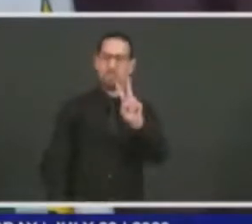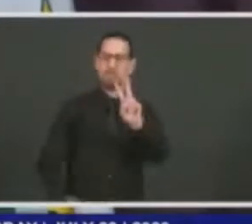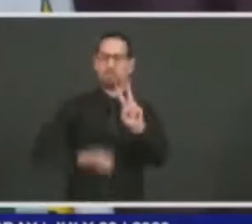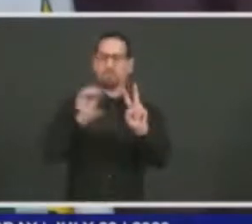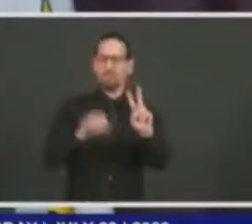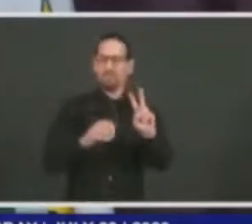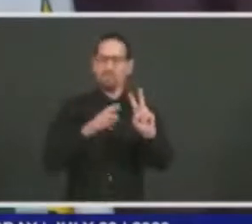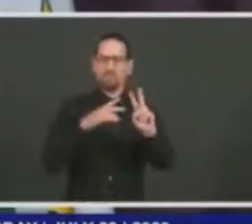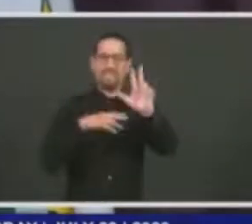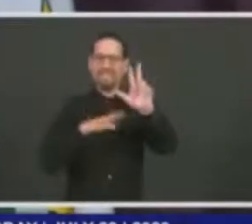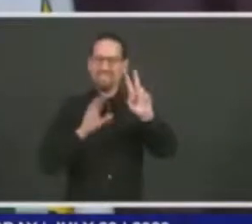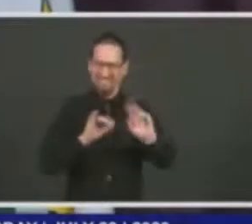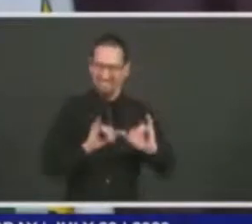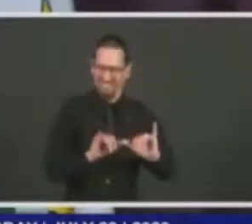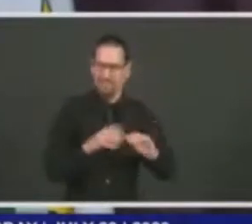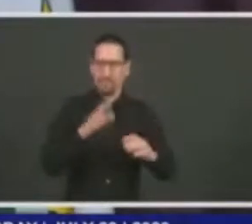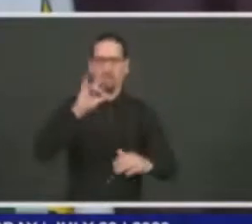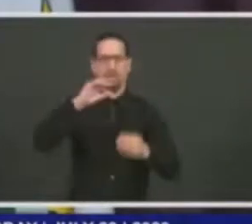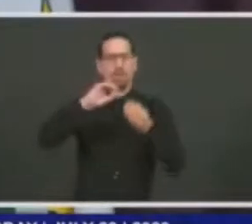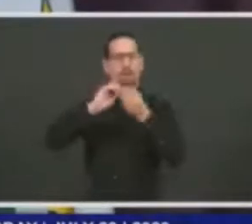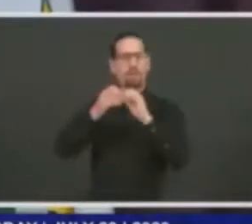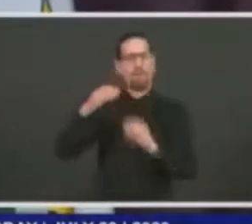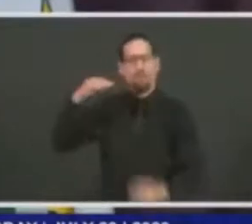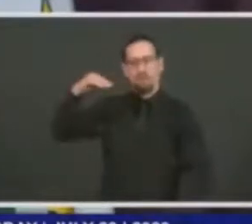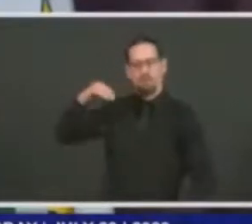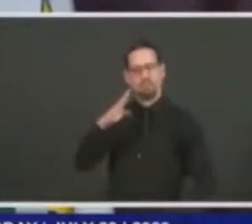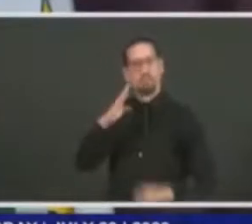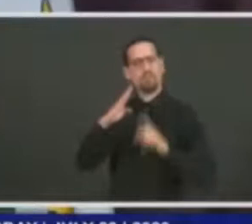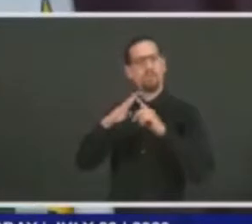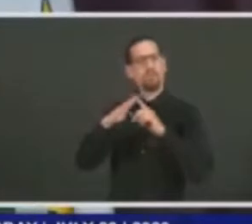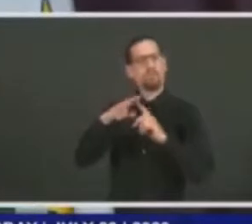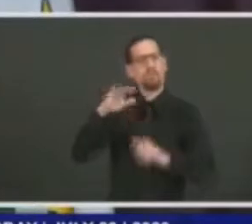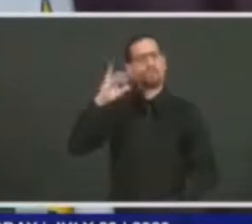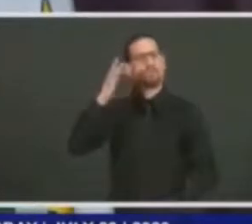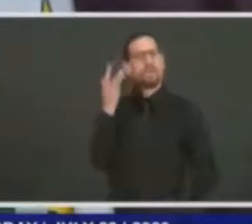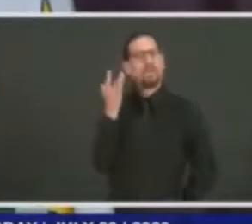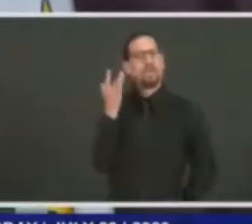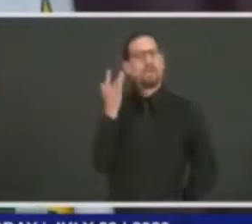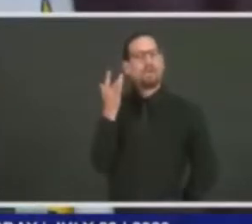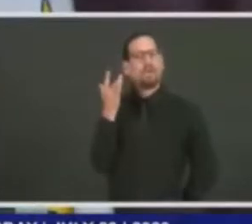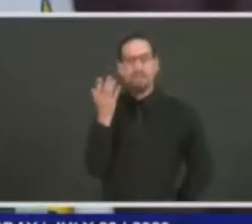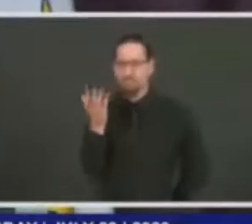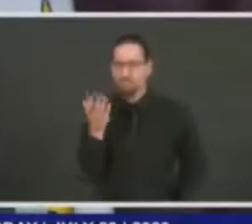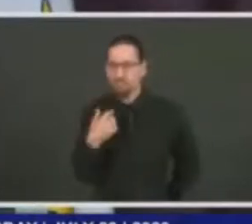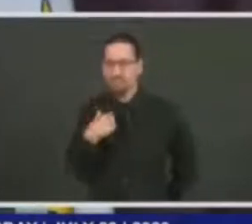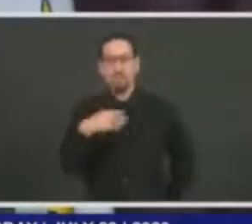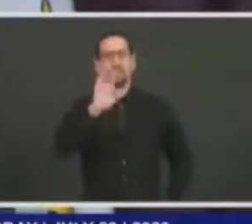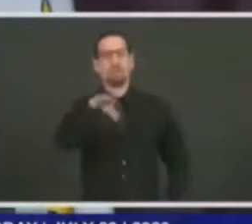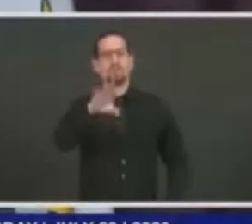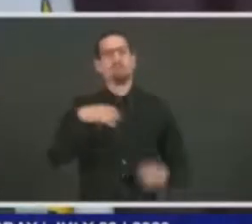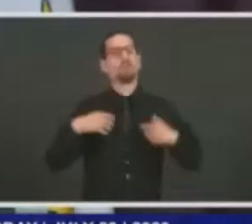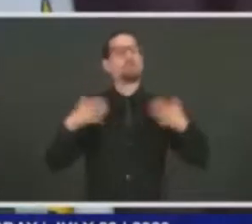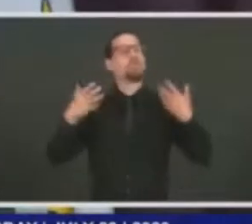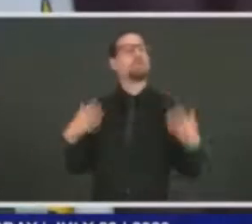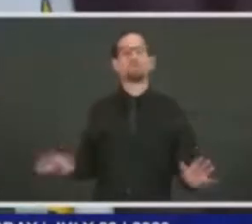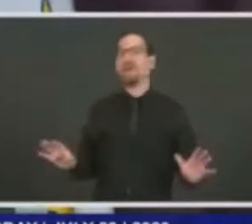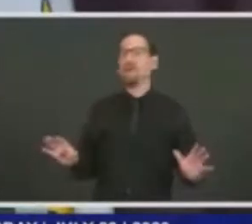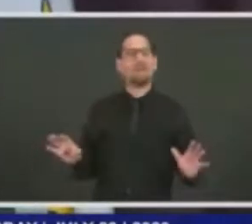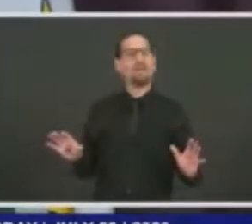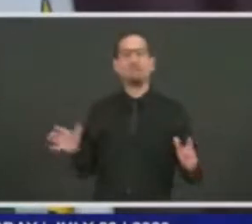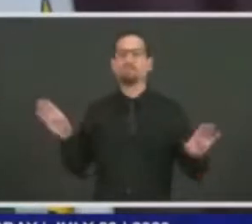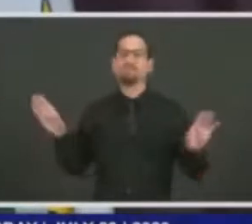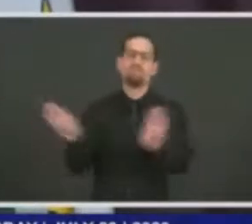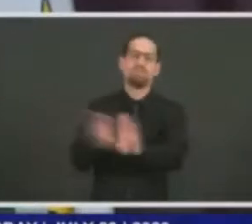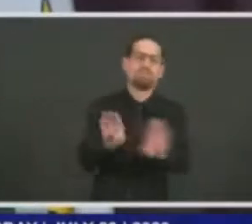seeing this bit of a spike? What's it coming from? As I pledged to you, I never again want to shut down the entire economy. So from here